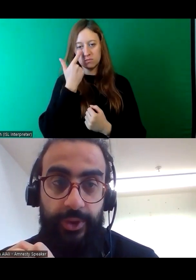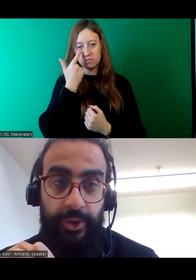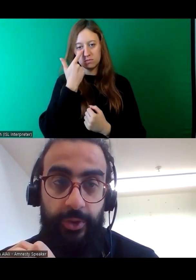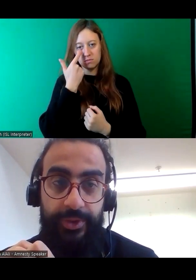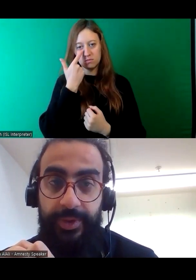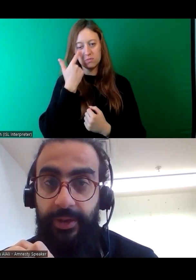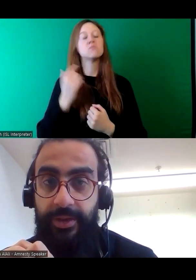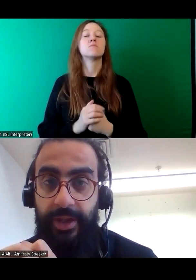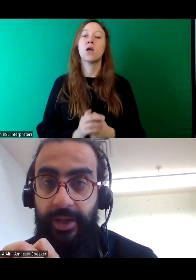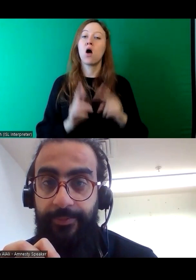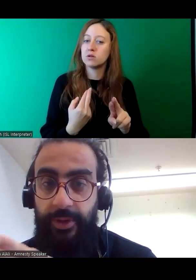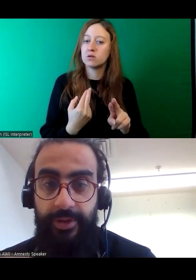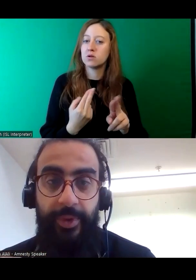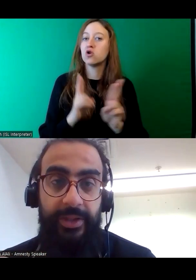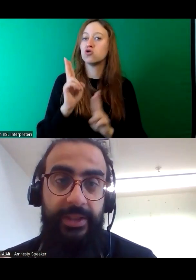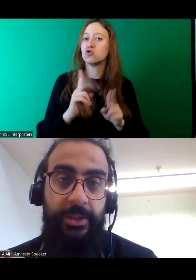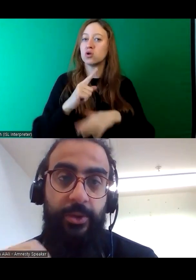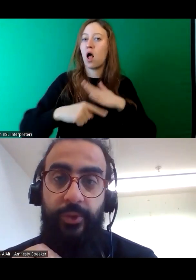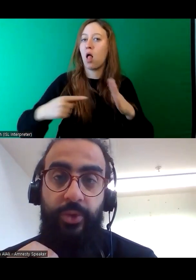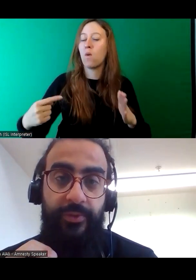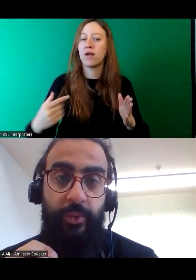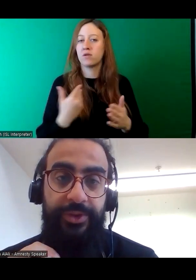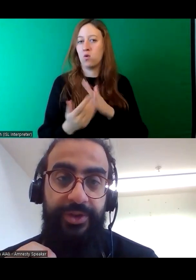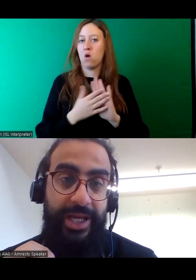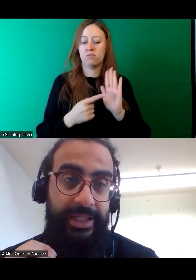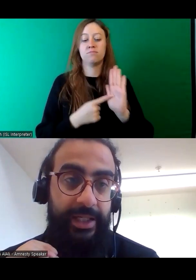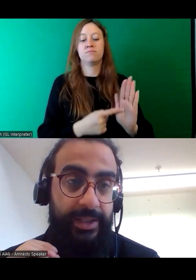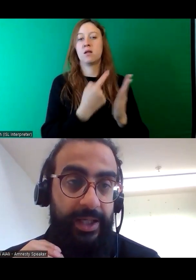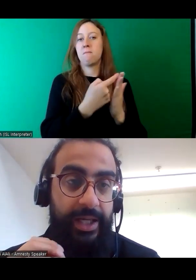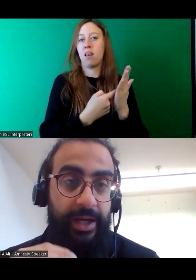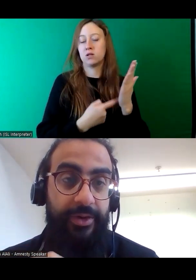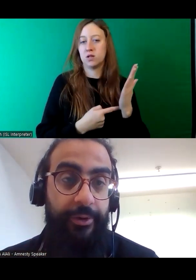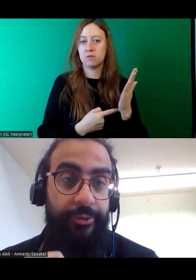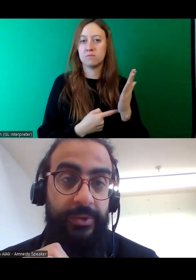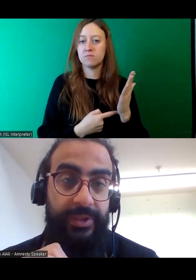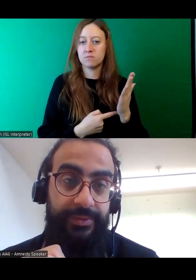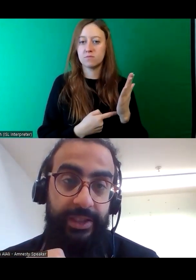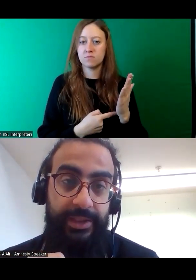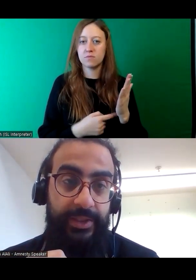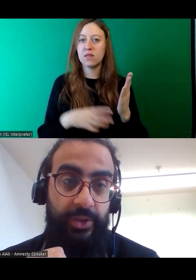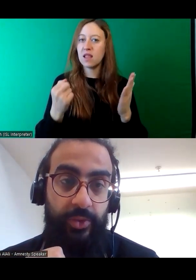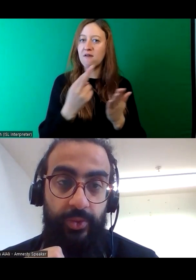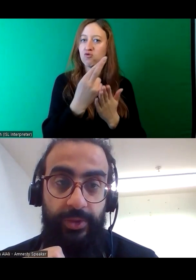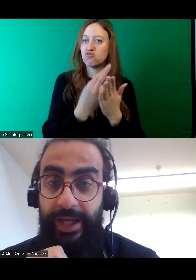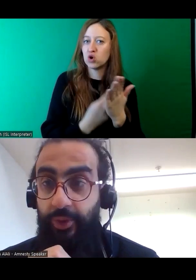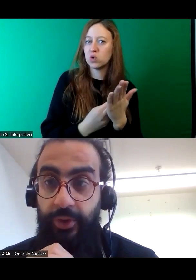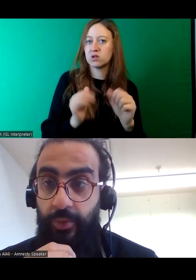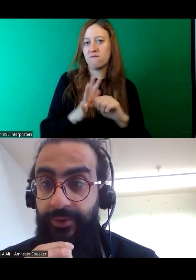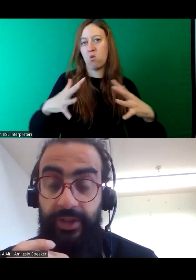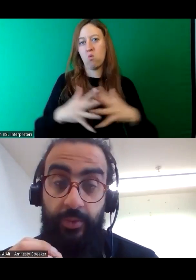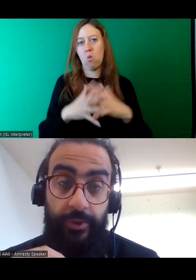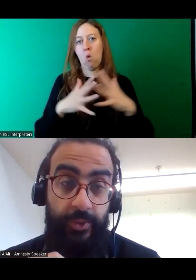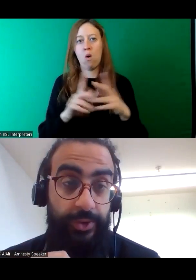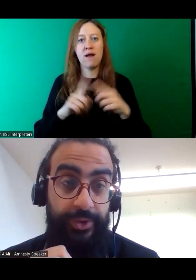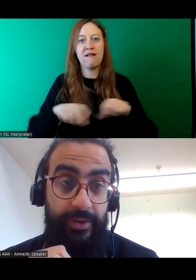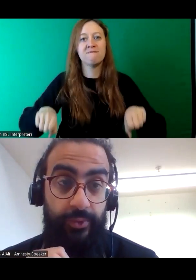response should always be on the policies of whoever would retaliate, and there are rules in fighting. So yeah, during wars,